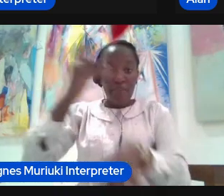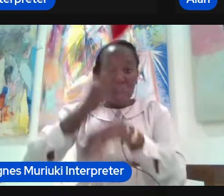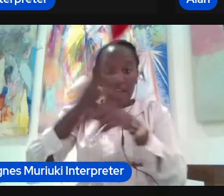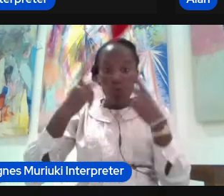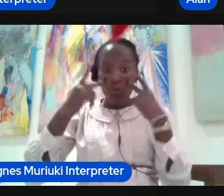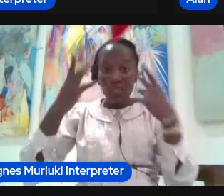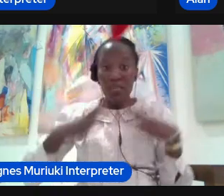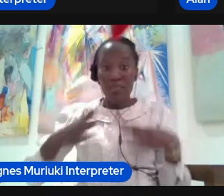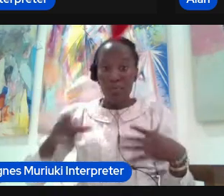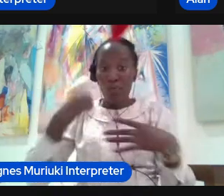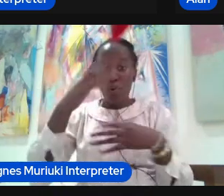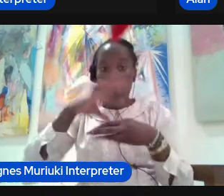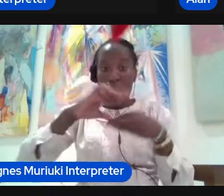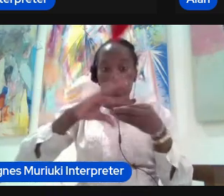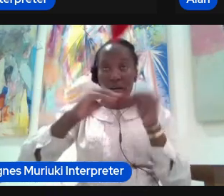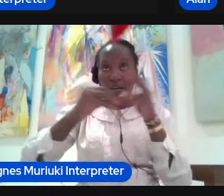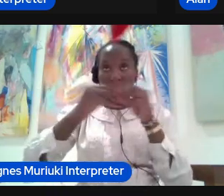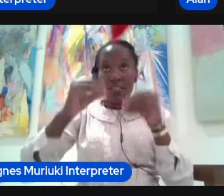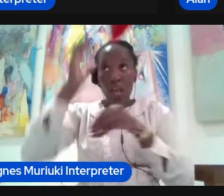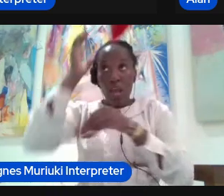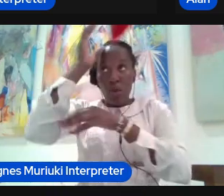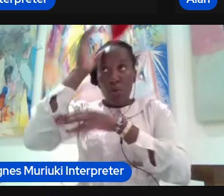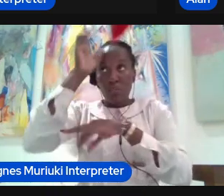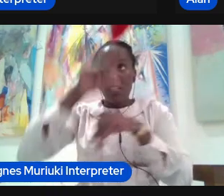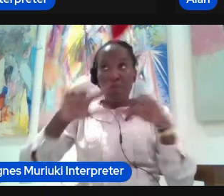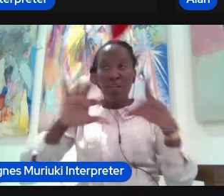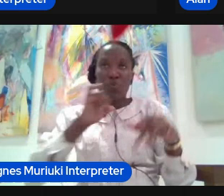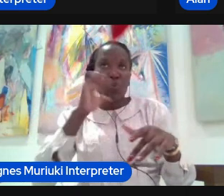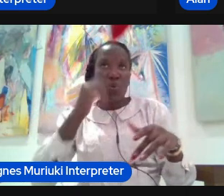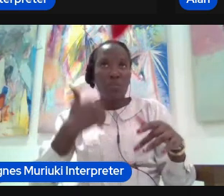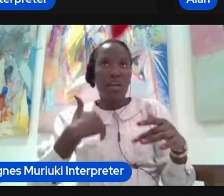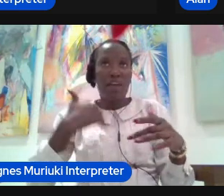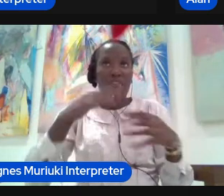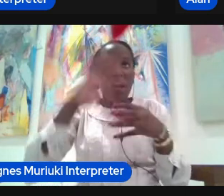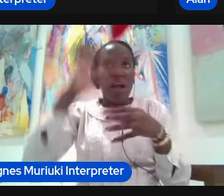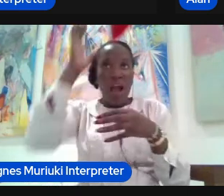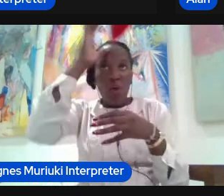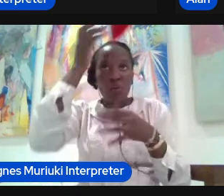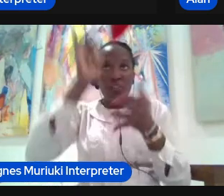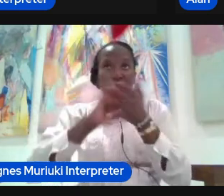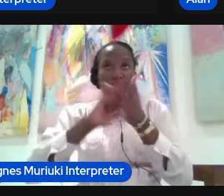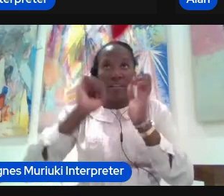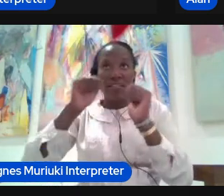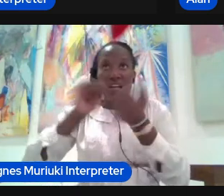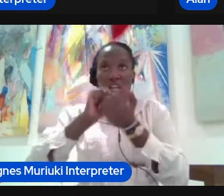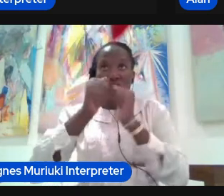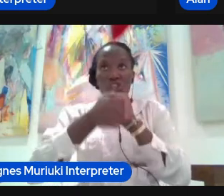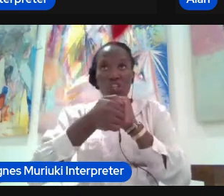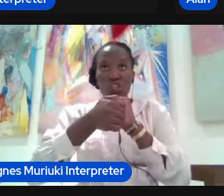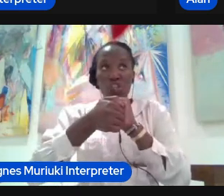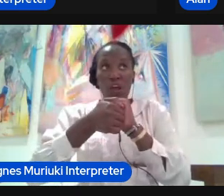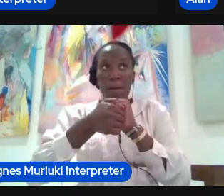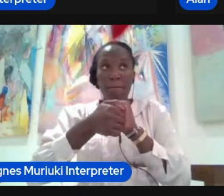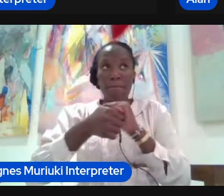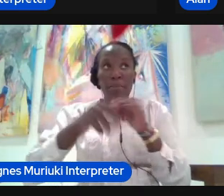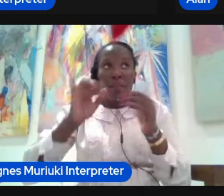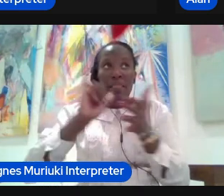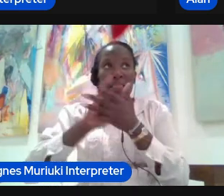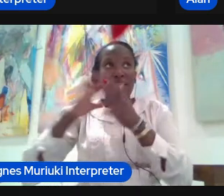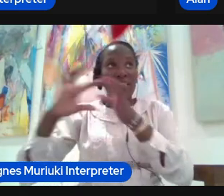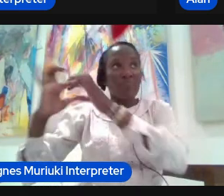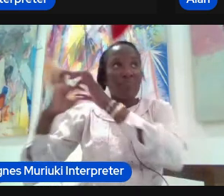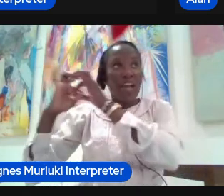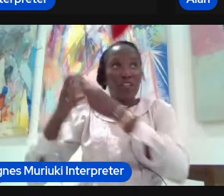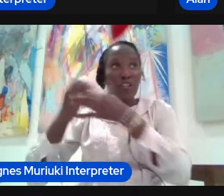content, but we rarely have content that speaks to how we can change those norms or the